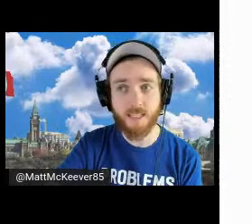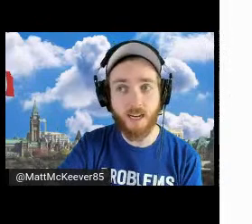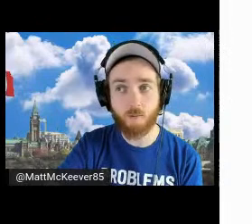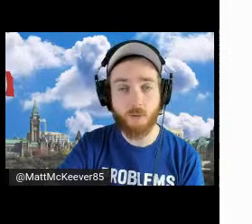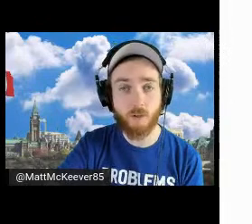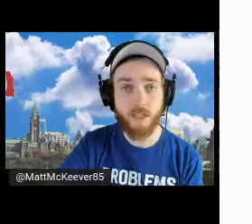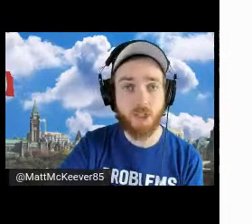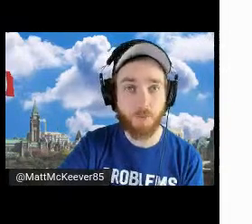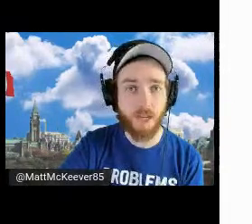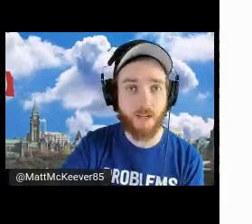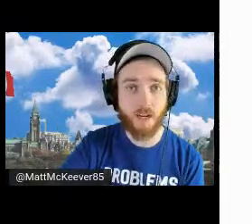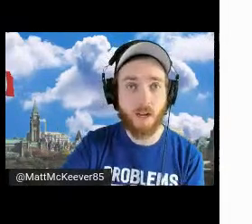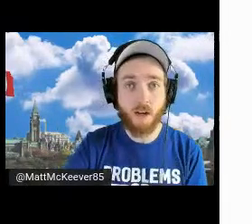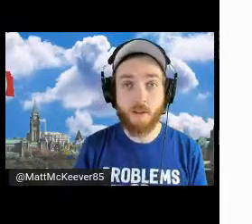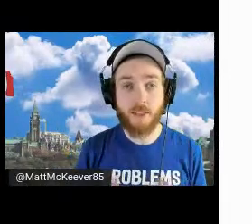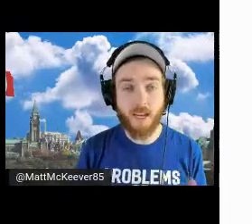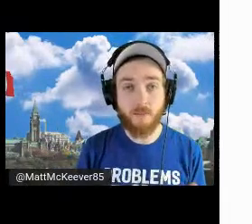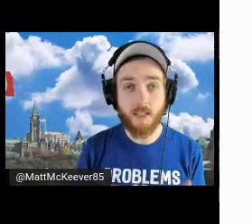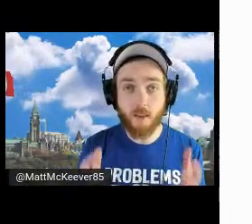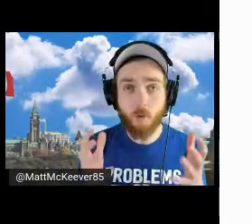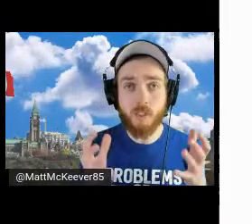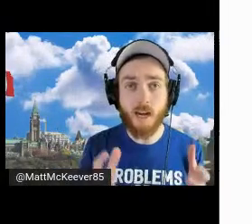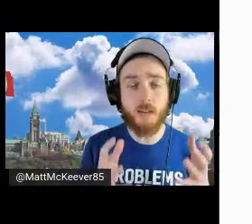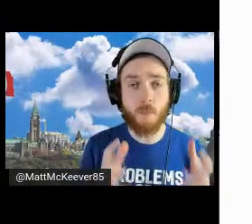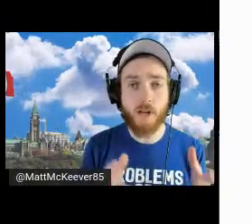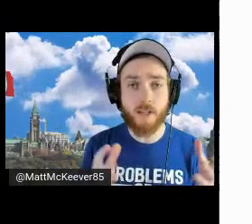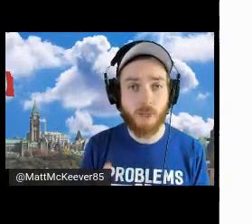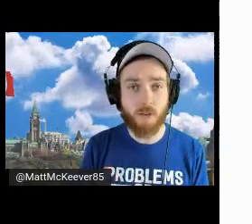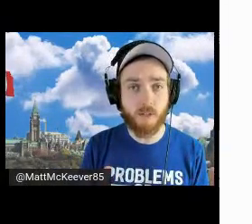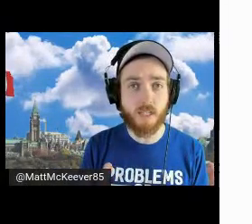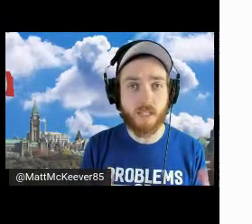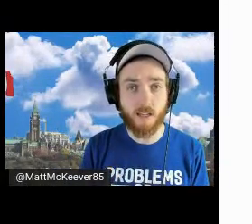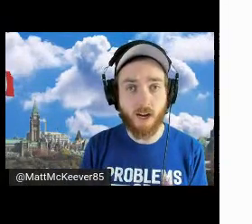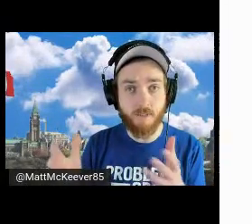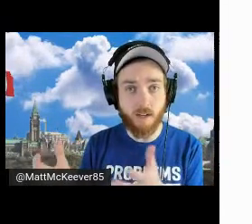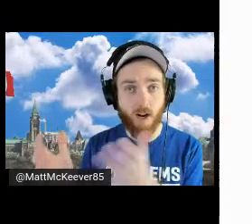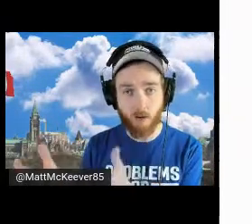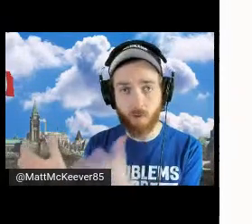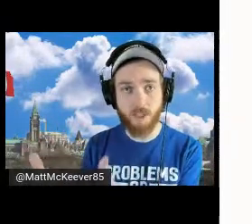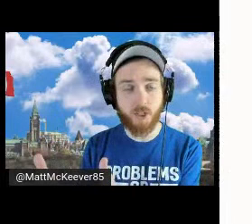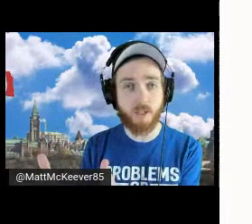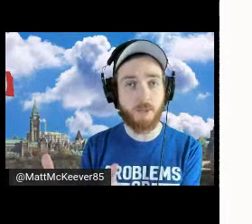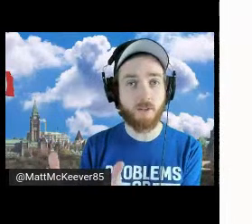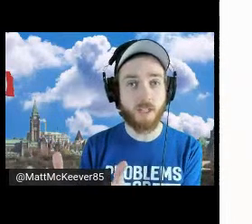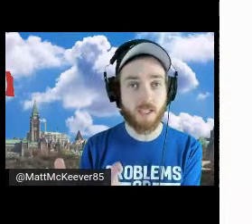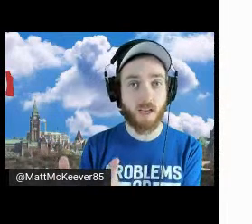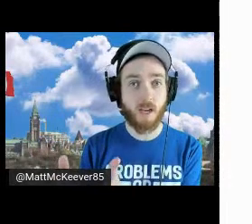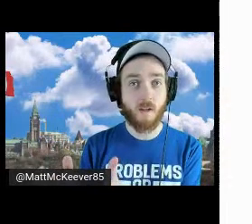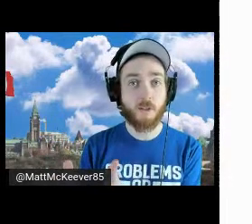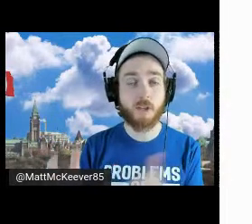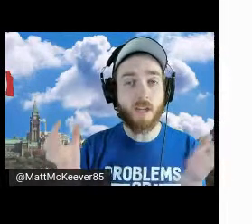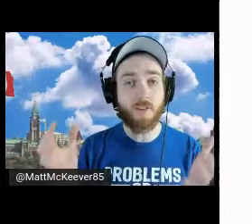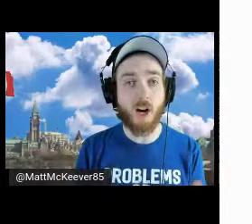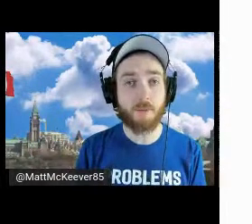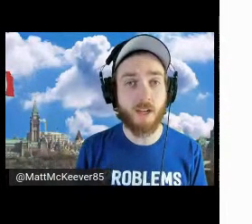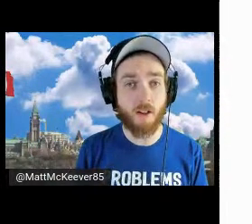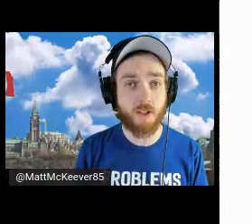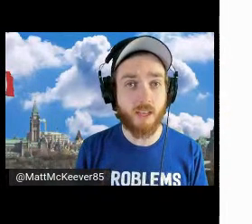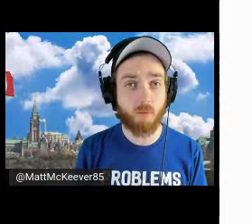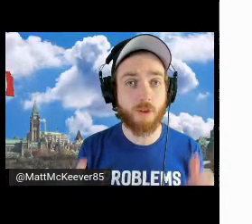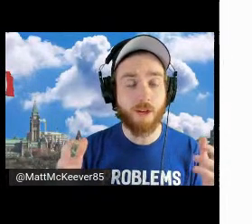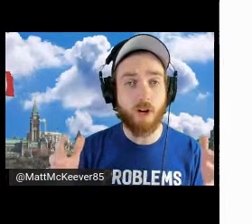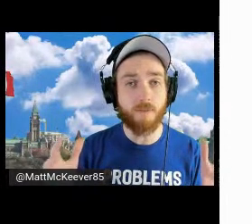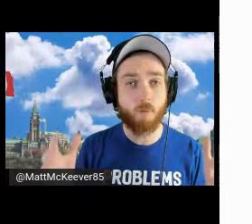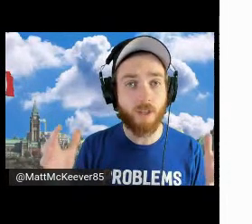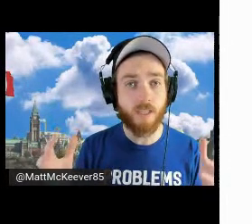on the side with religious men. Thankfully, those tight bond communities that often are religious communities, there's enough common knowledge